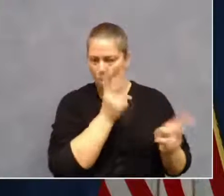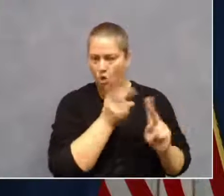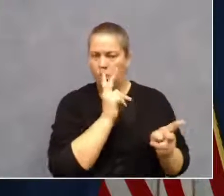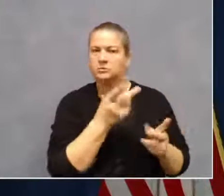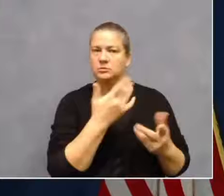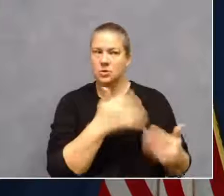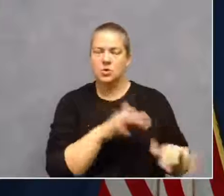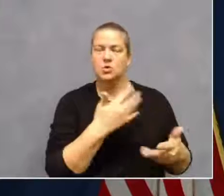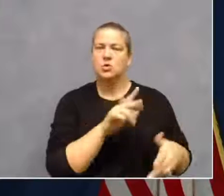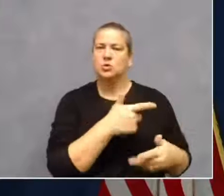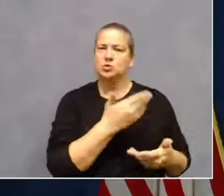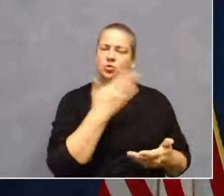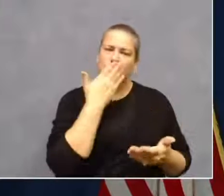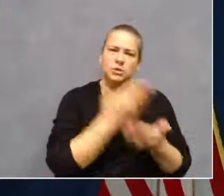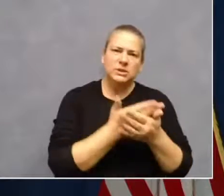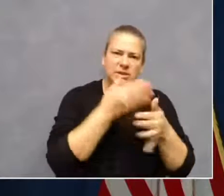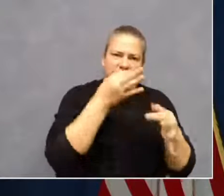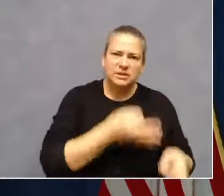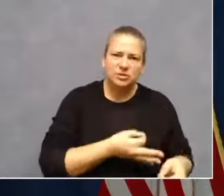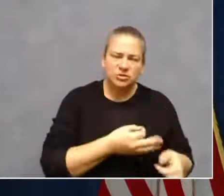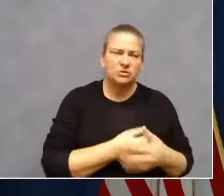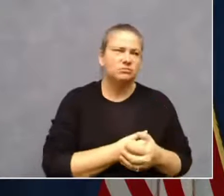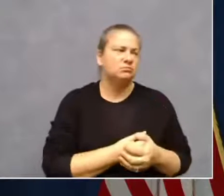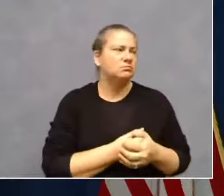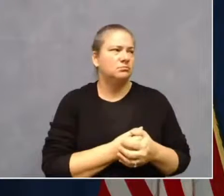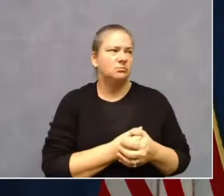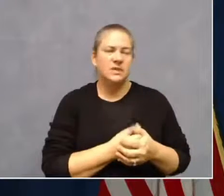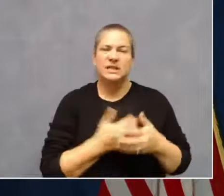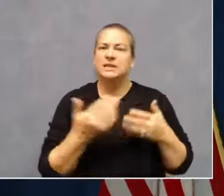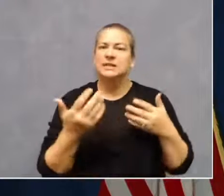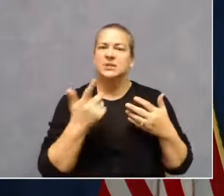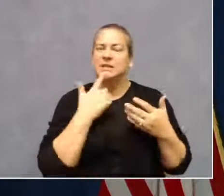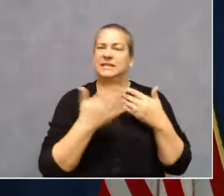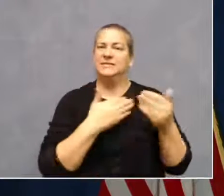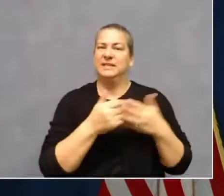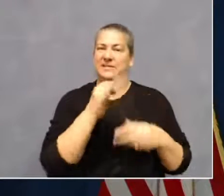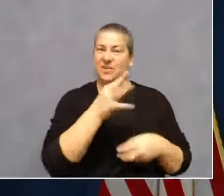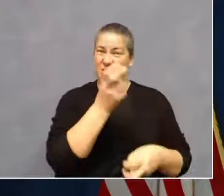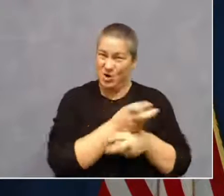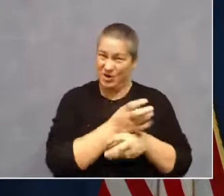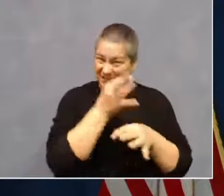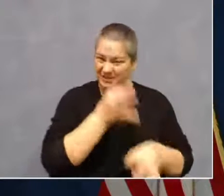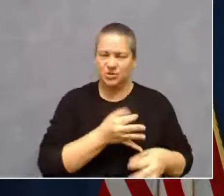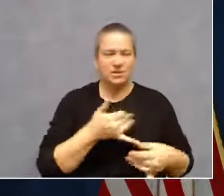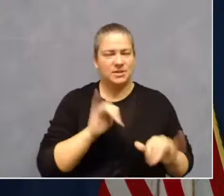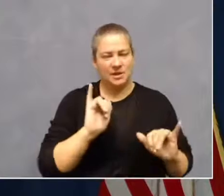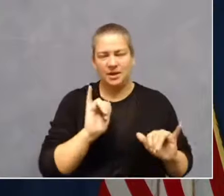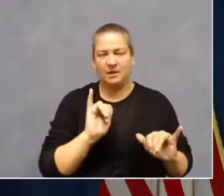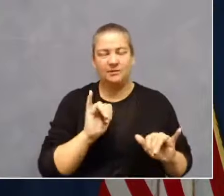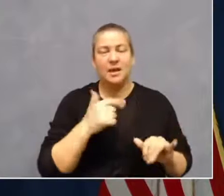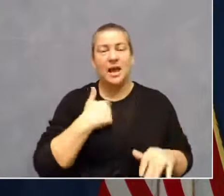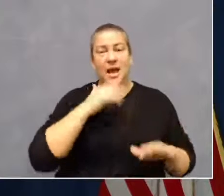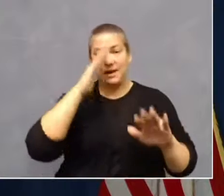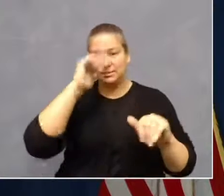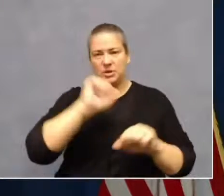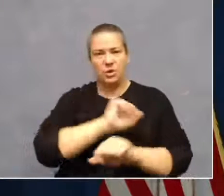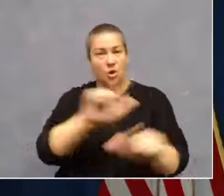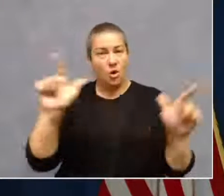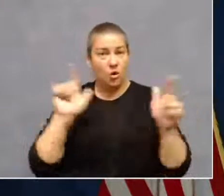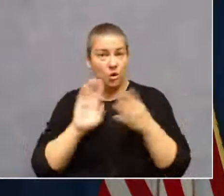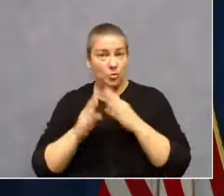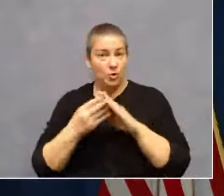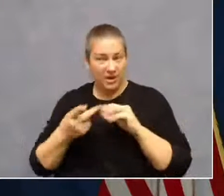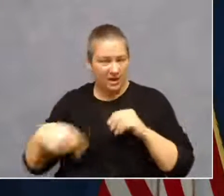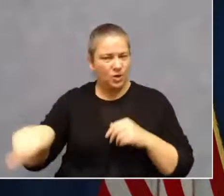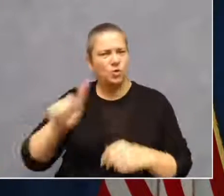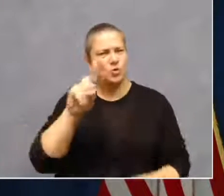responsible decisions, even if they are difficult. I expect the entire community to do the same, because if you